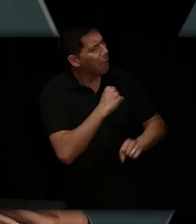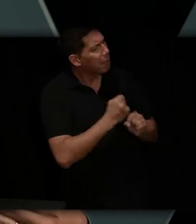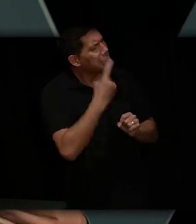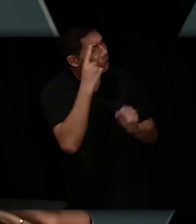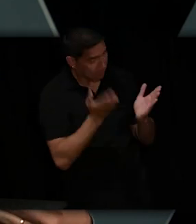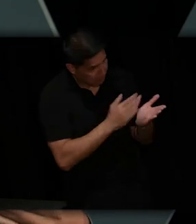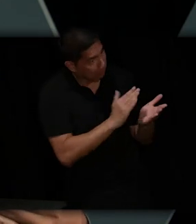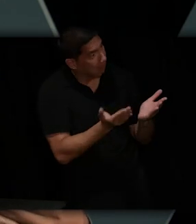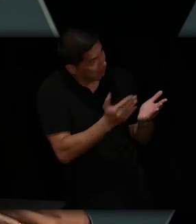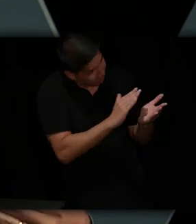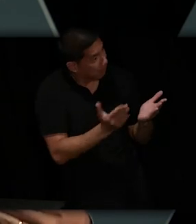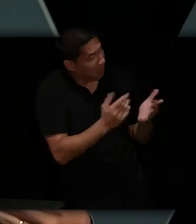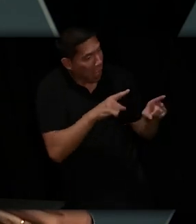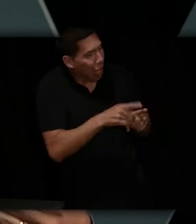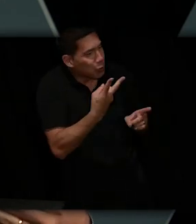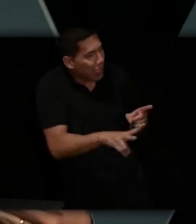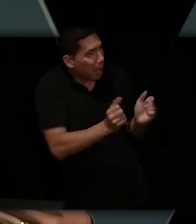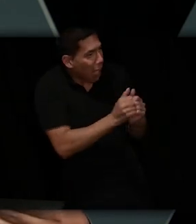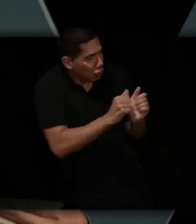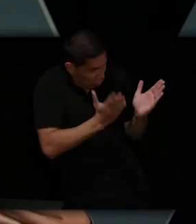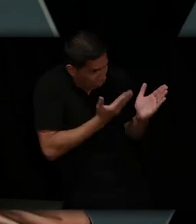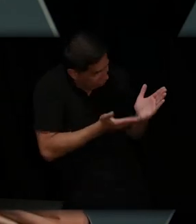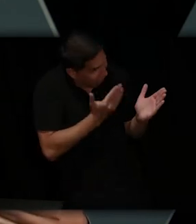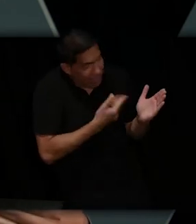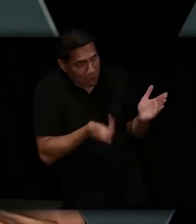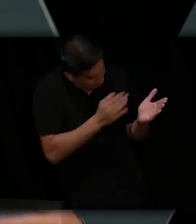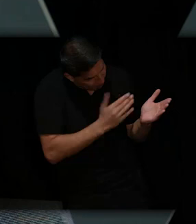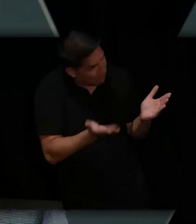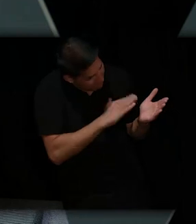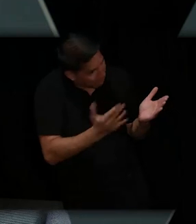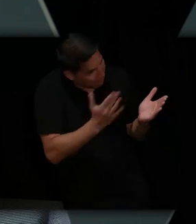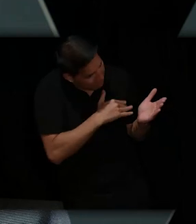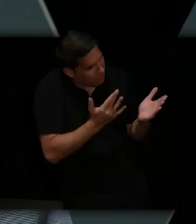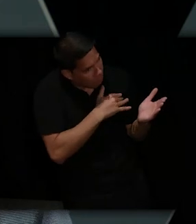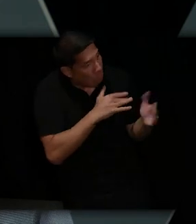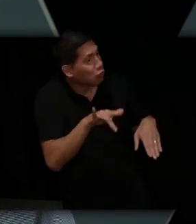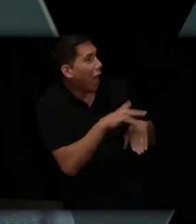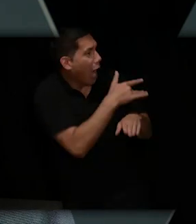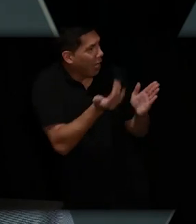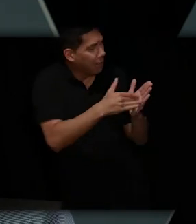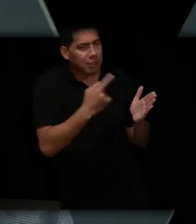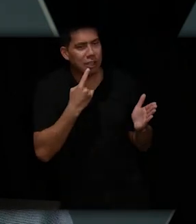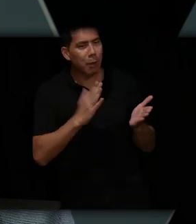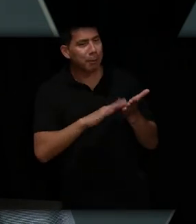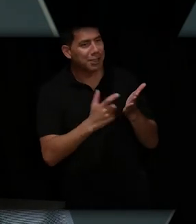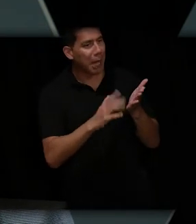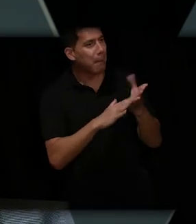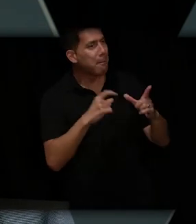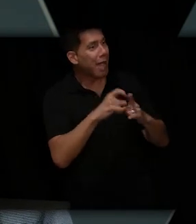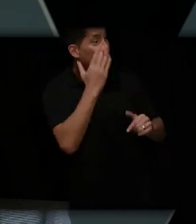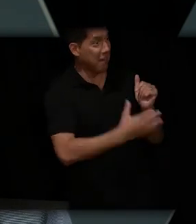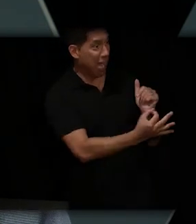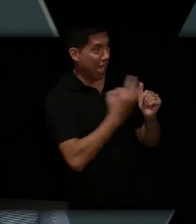it was like a 20-page memo. And he just kept flipping for dramatic effect. And he's like, "Let me tell you what Mr. Mad is not going to ask me about. He's not